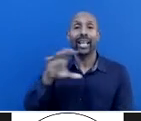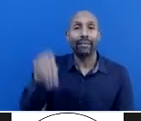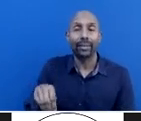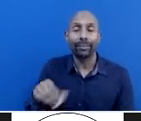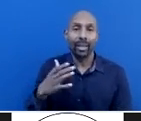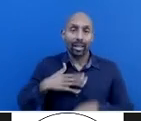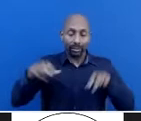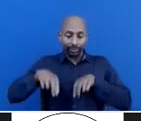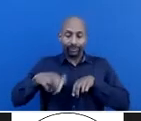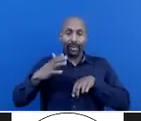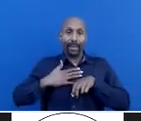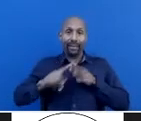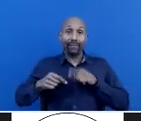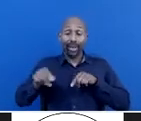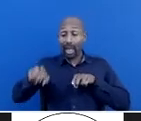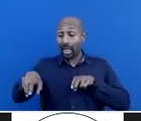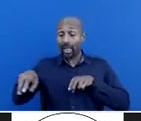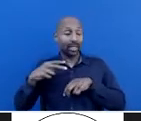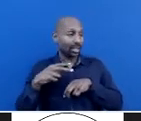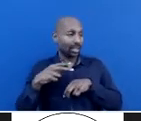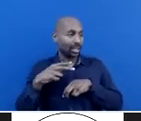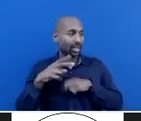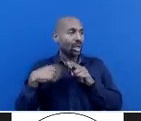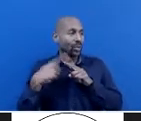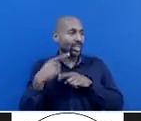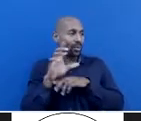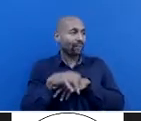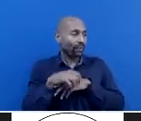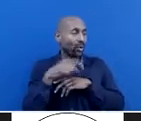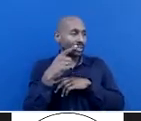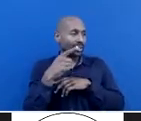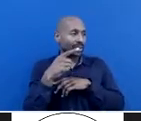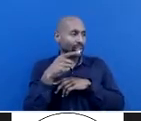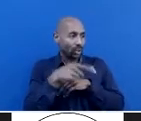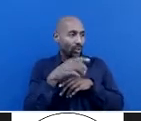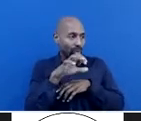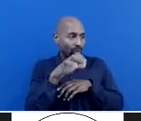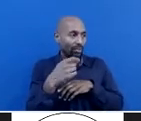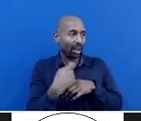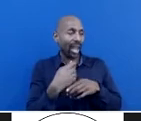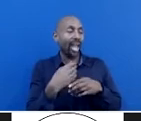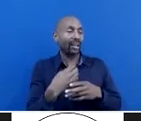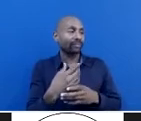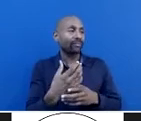natural reaction when somebody forces something down your throat?" And I was like, "Huh?" And he said, "You spit that shit out."